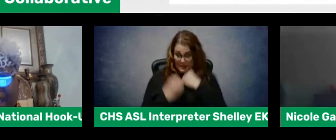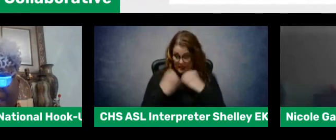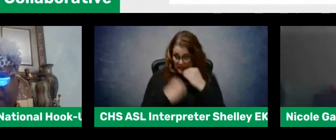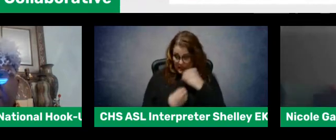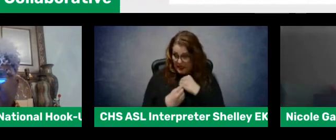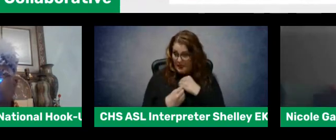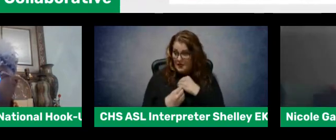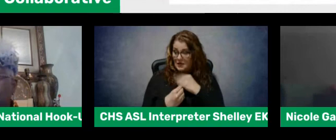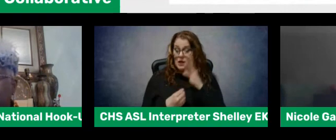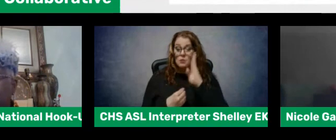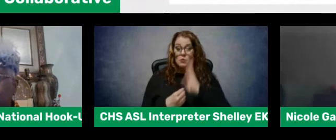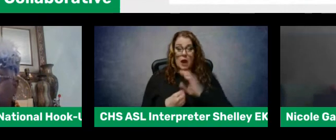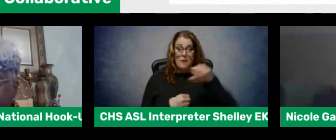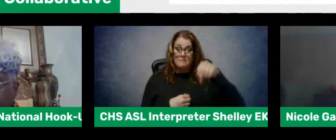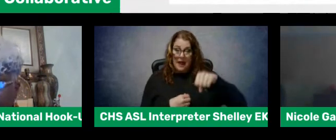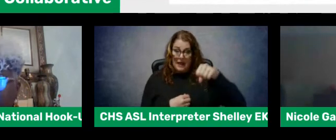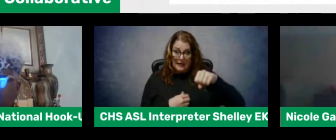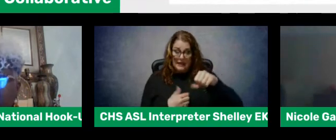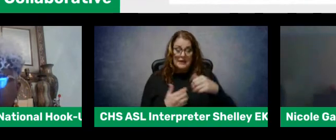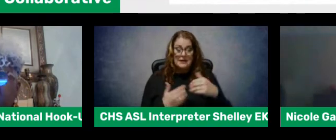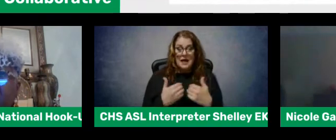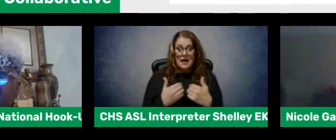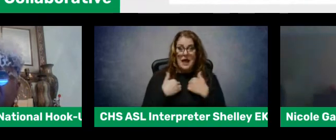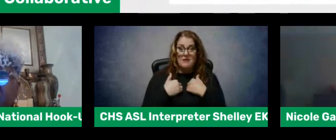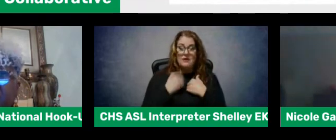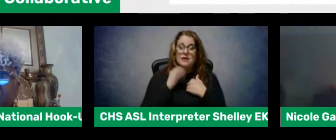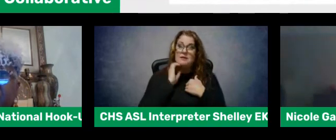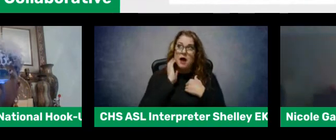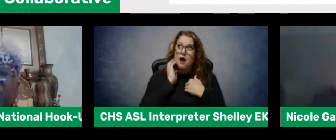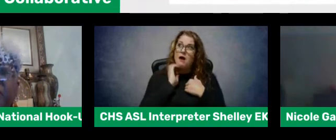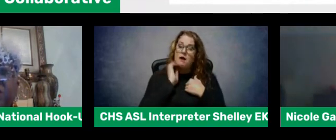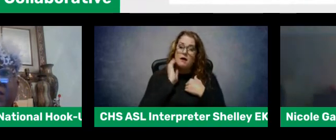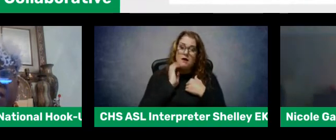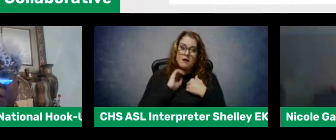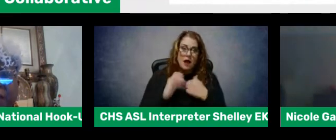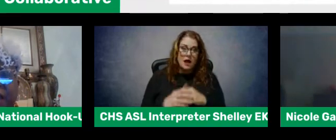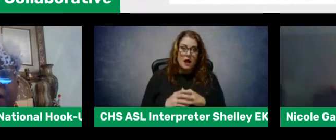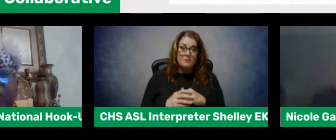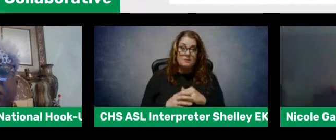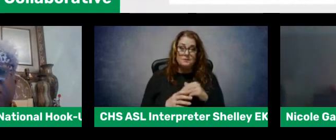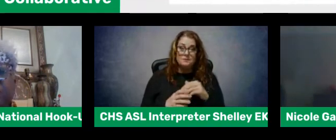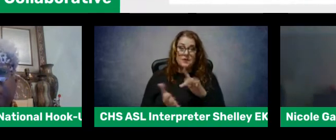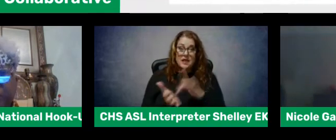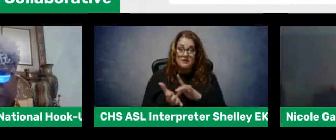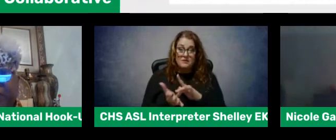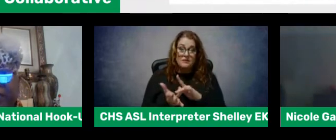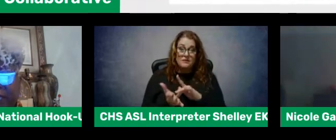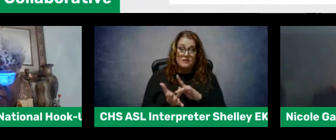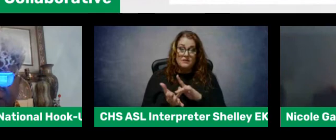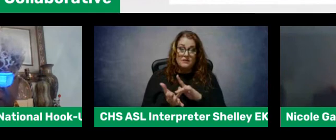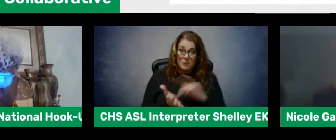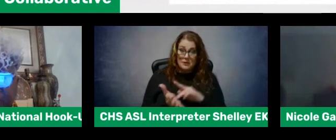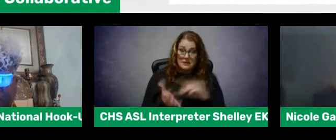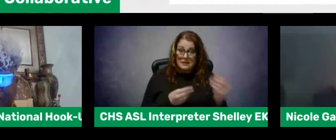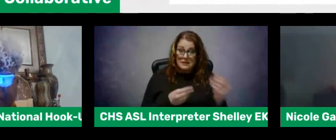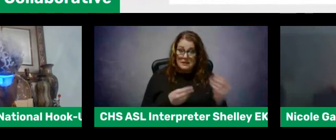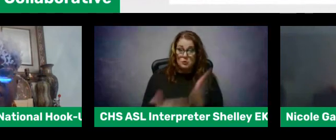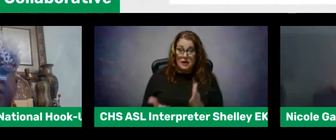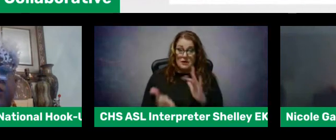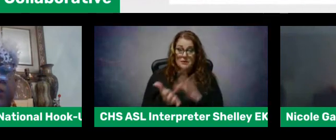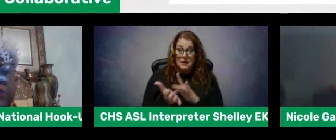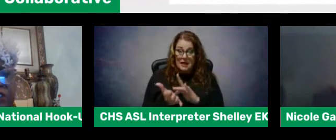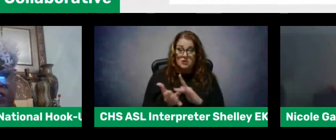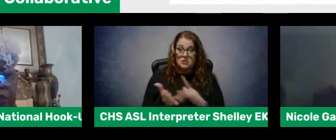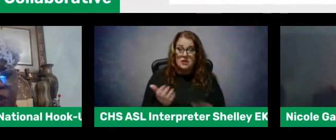brown bagging, having the pharmacist come out. You bring your medication in a brown